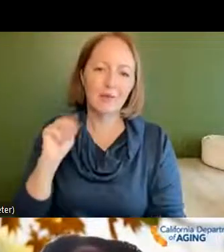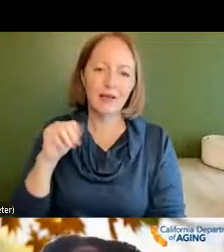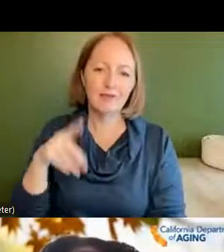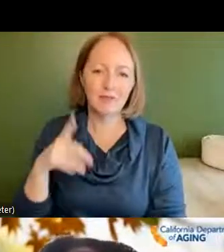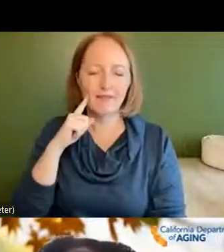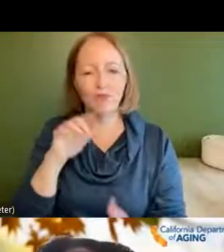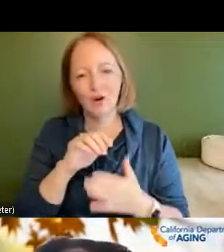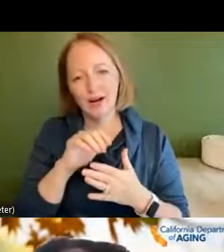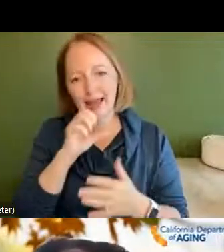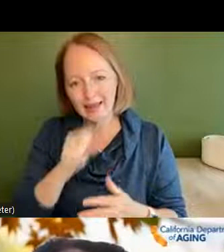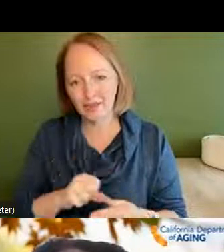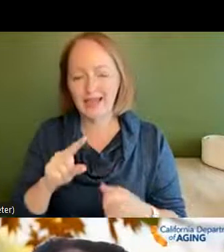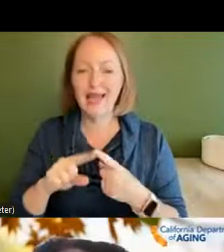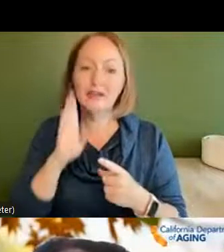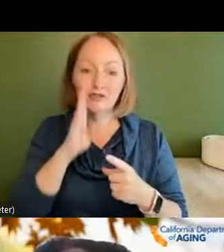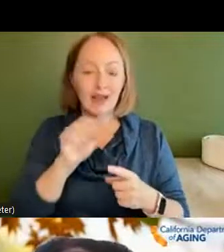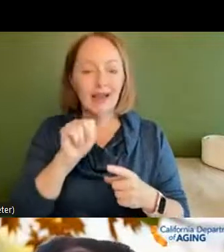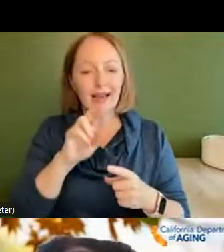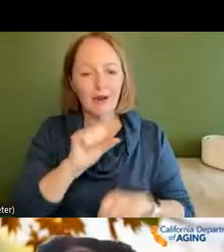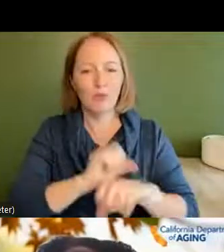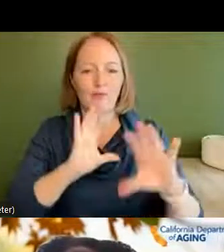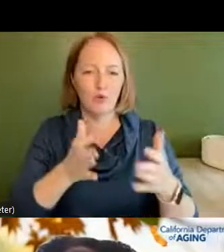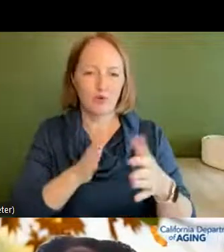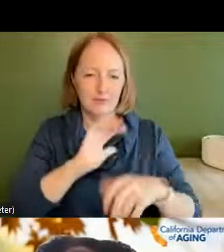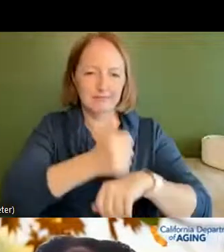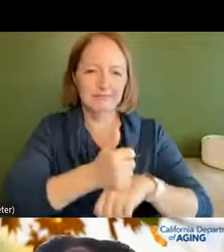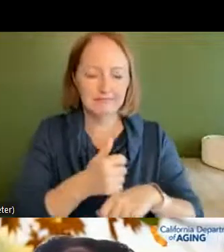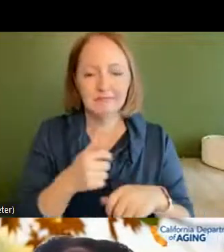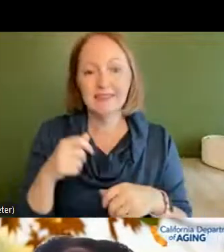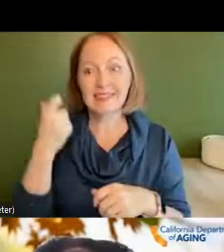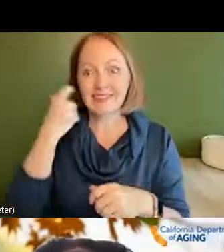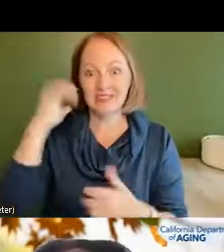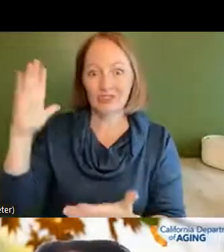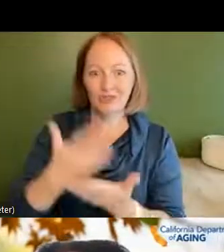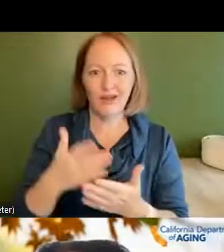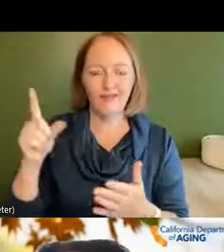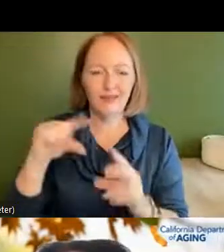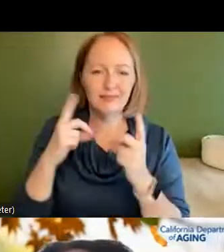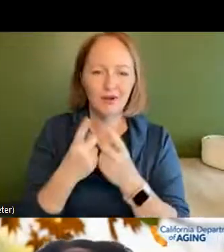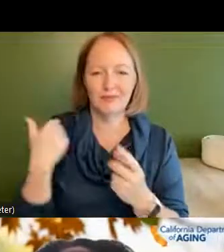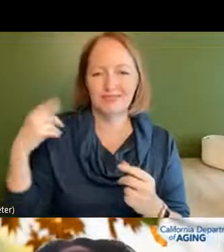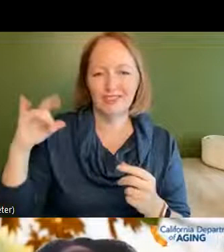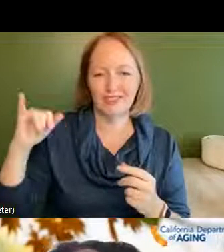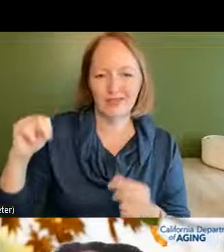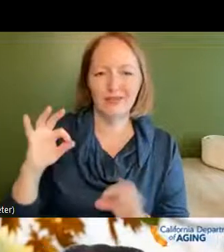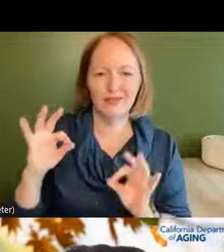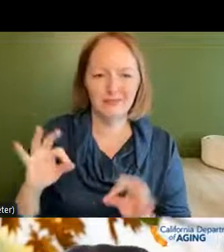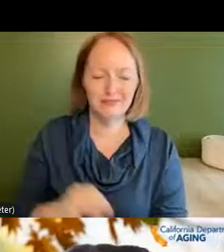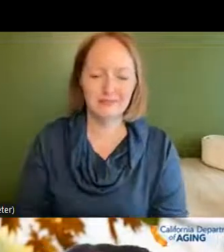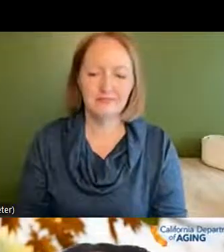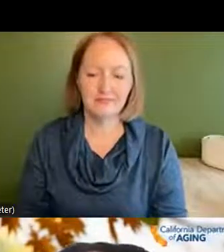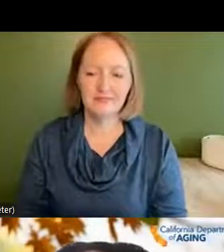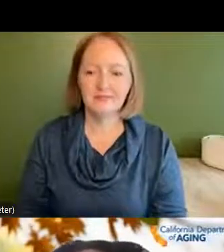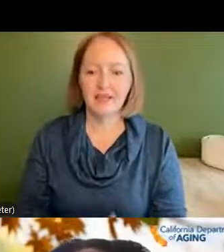Aging and Direct Care Workforce initiatives since her arrival at the department in January of this year. And